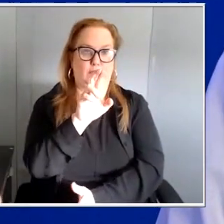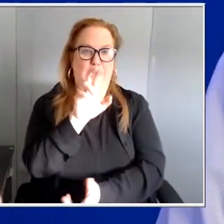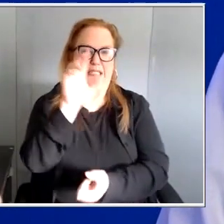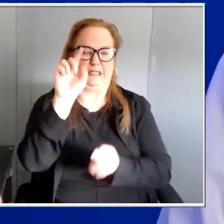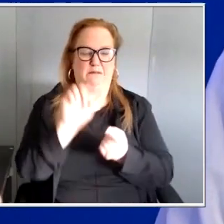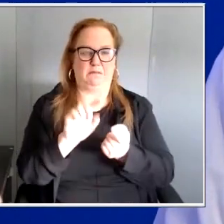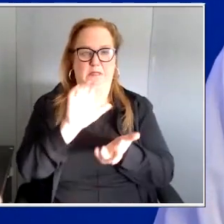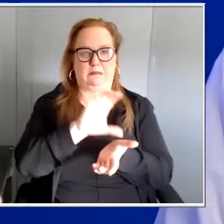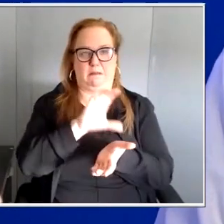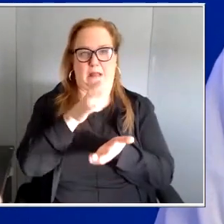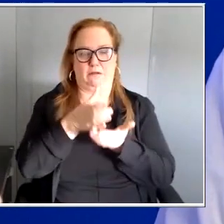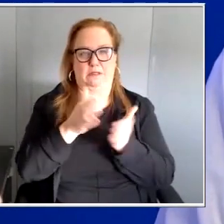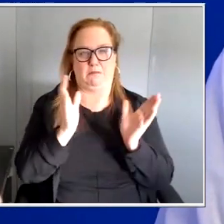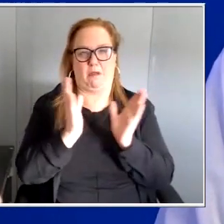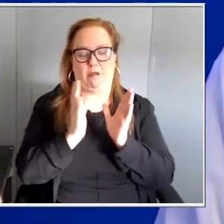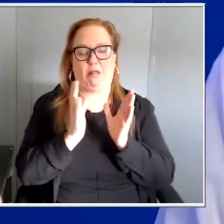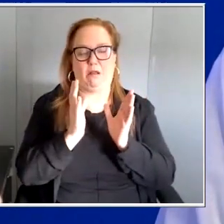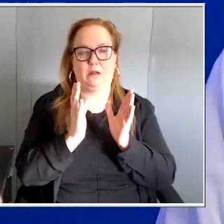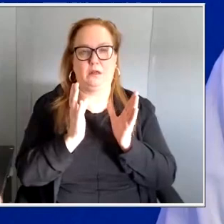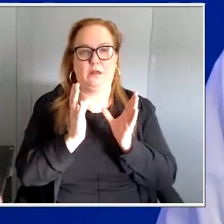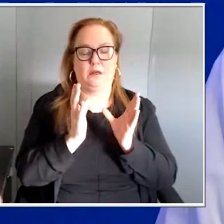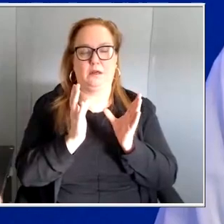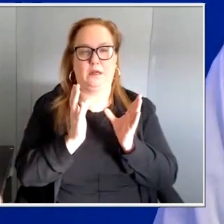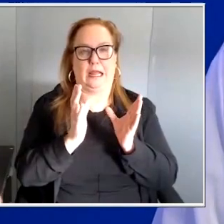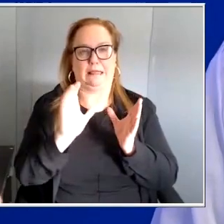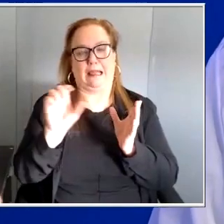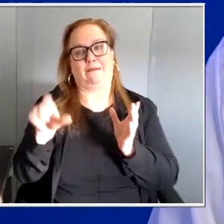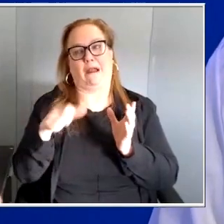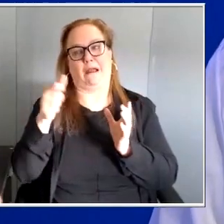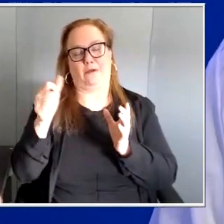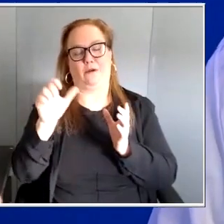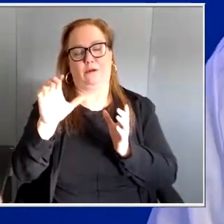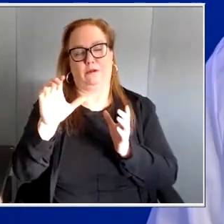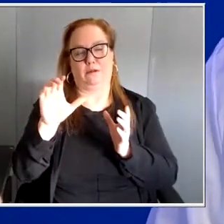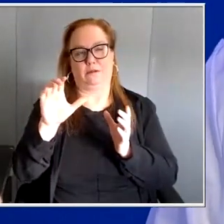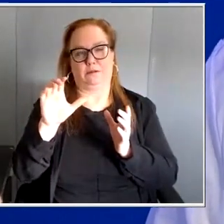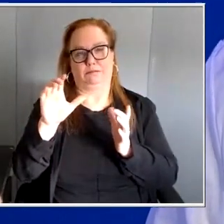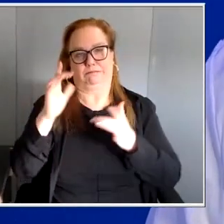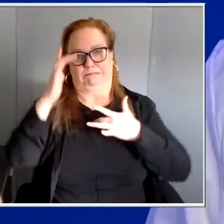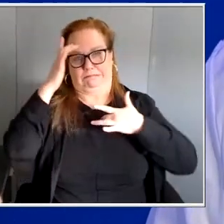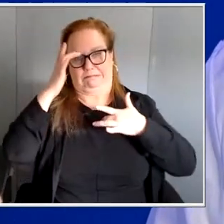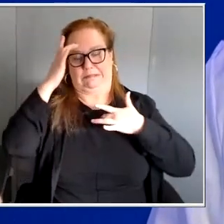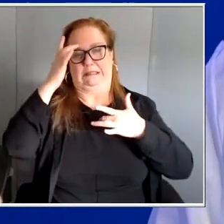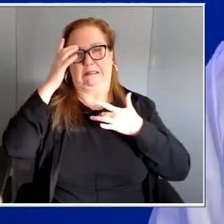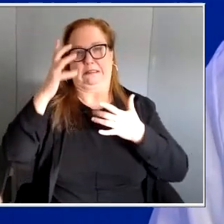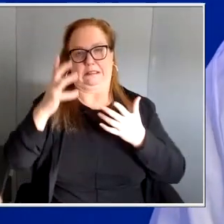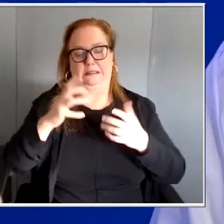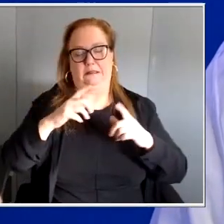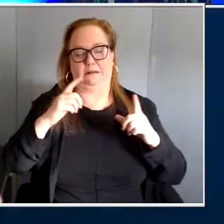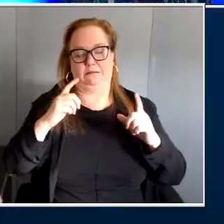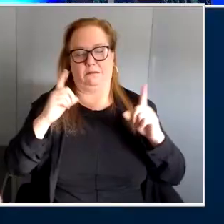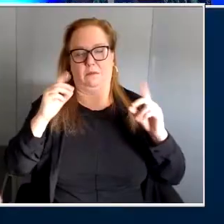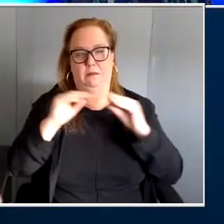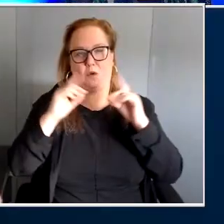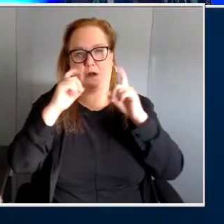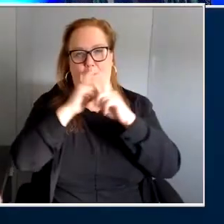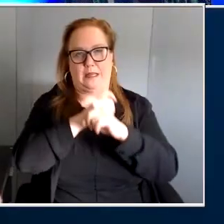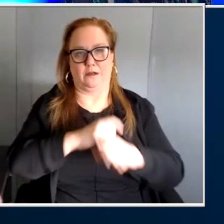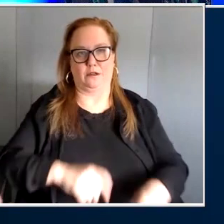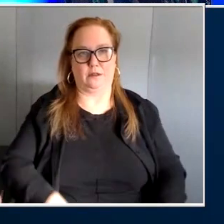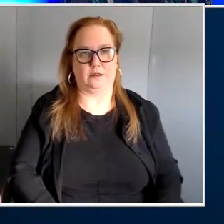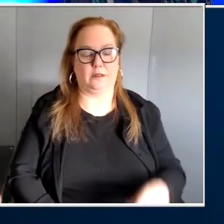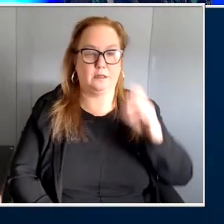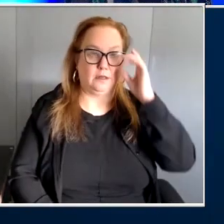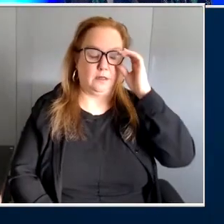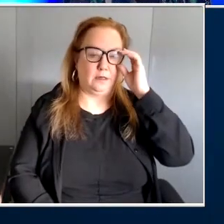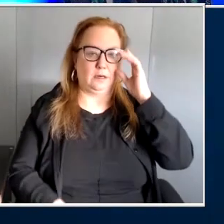of those, again, have significant comorbid conditions which put them at risk of complications as well. And I'm just going to try panel. Anybody